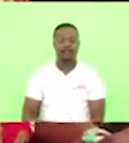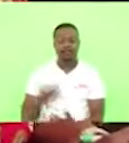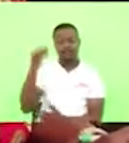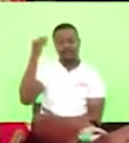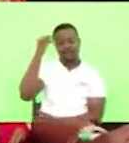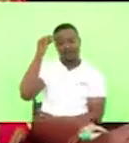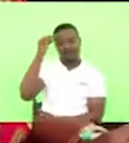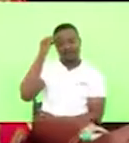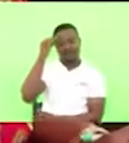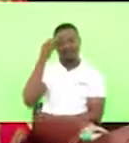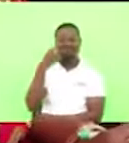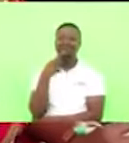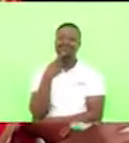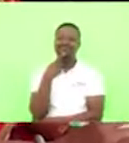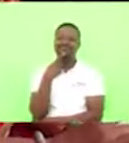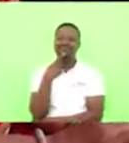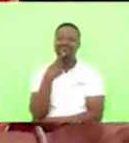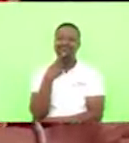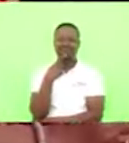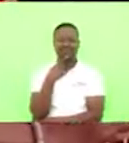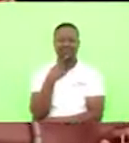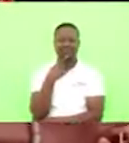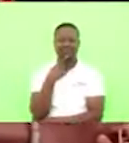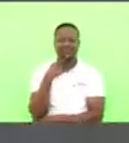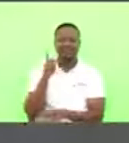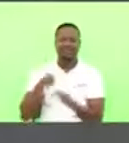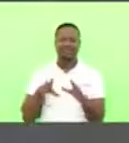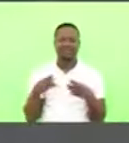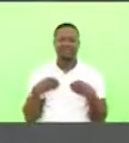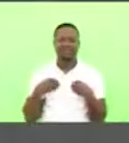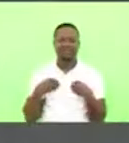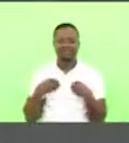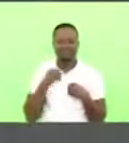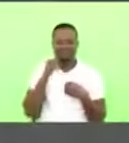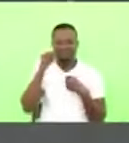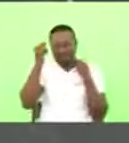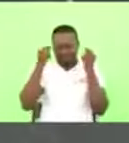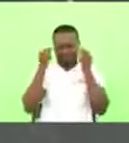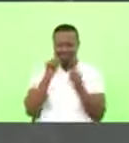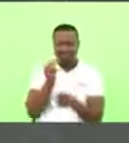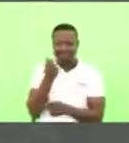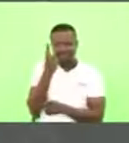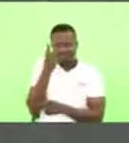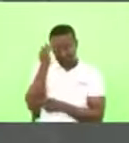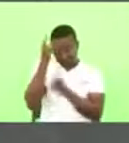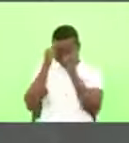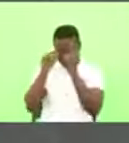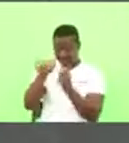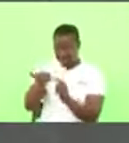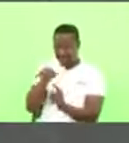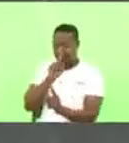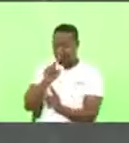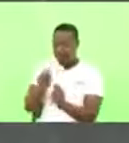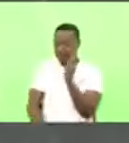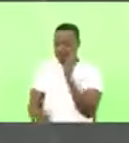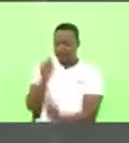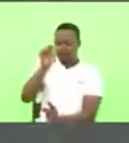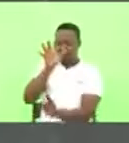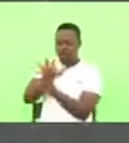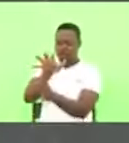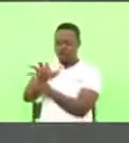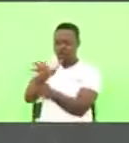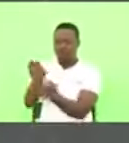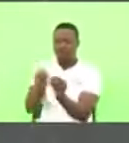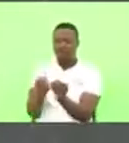I says, cannot just take that. As a result, it is also the most attacked. Many